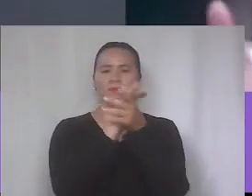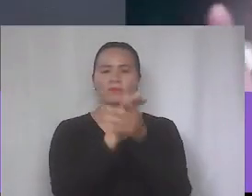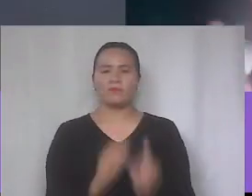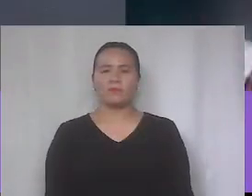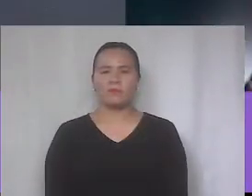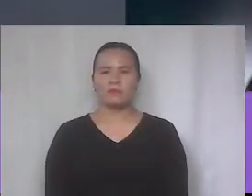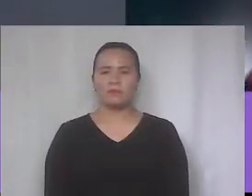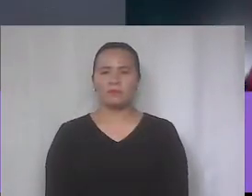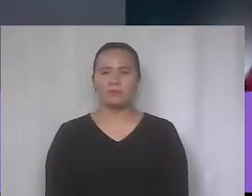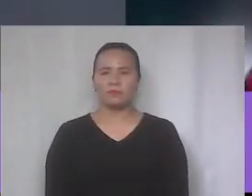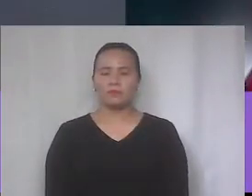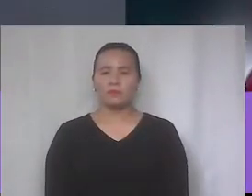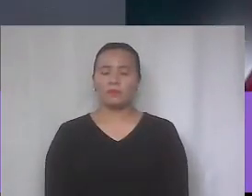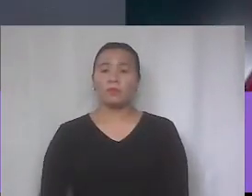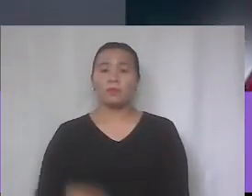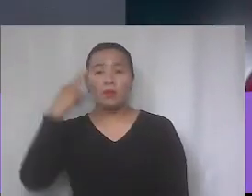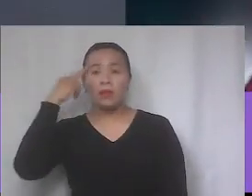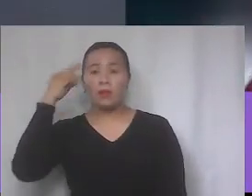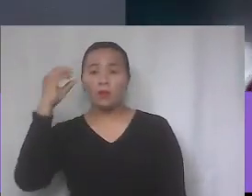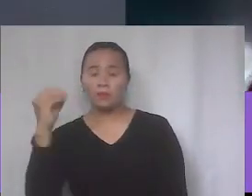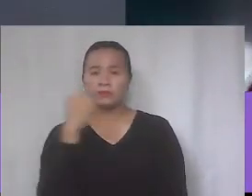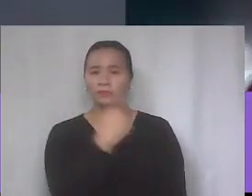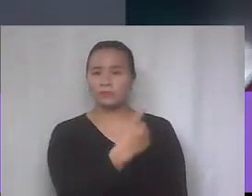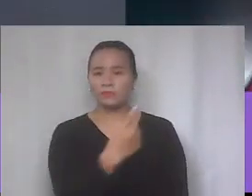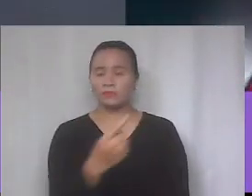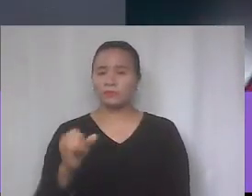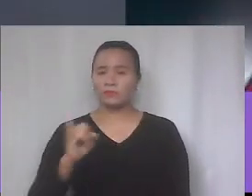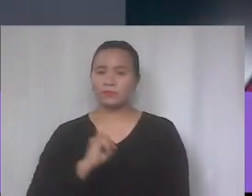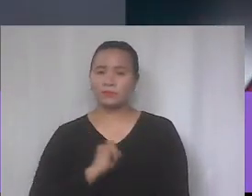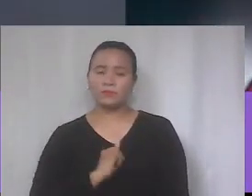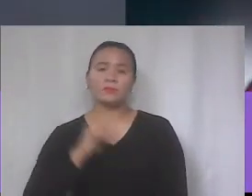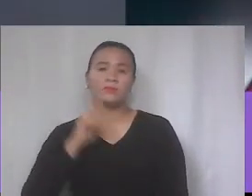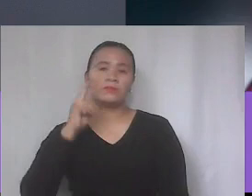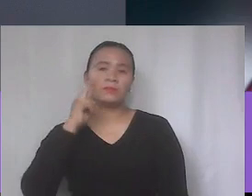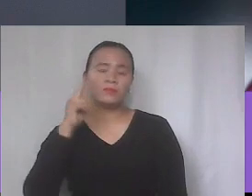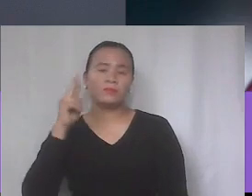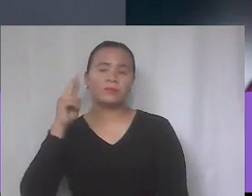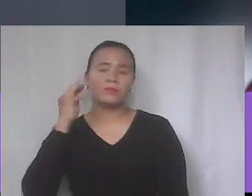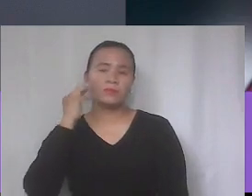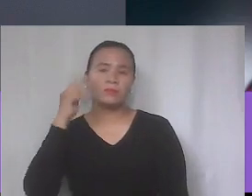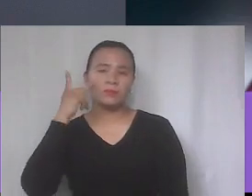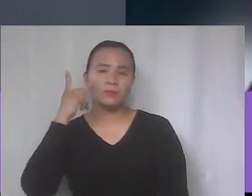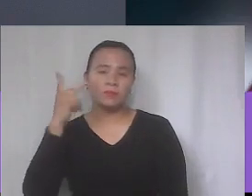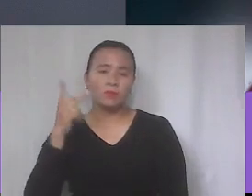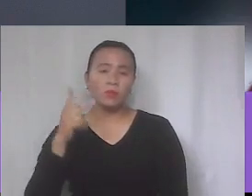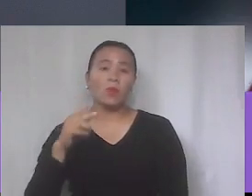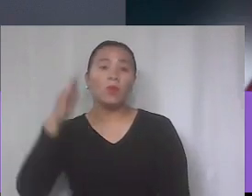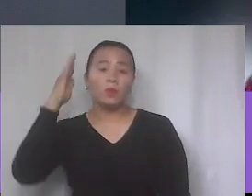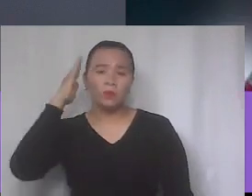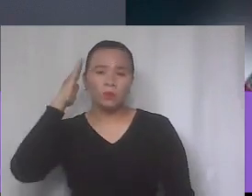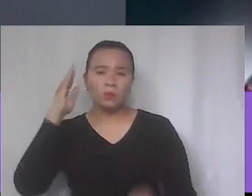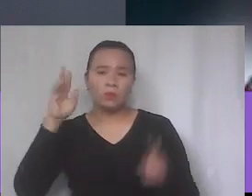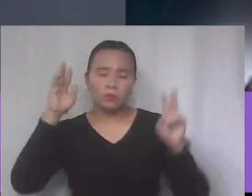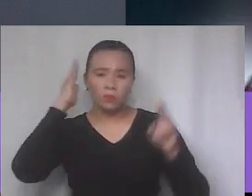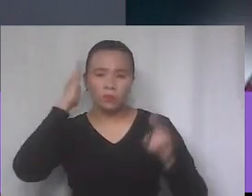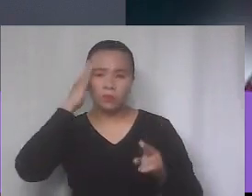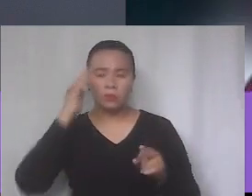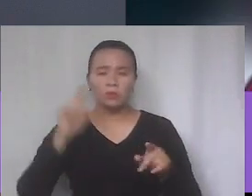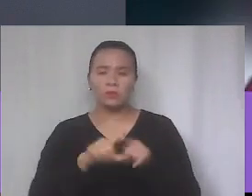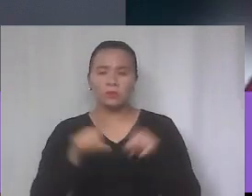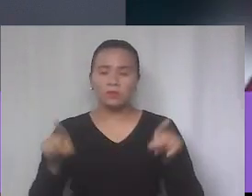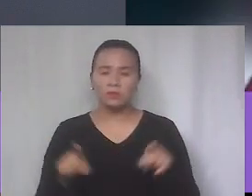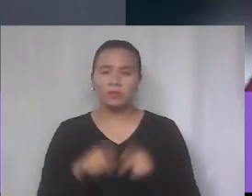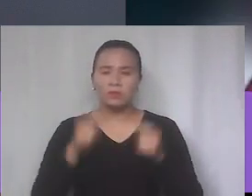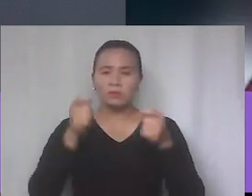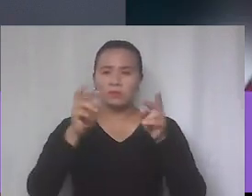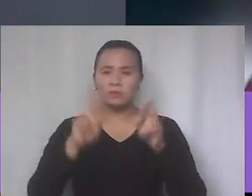Hello, everyone. I'm Reina Macalino Pante, but I'm typically referred to as Teacher Maki by my students,